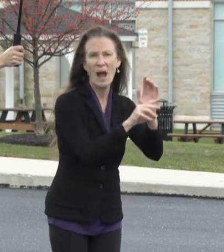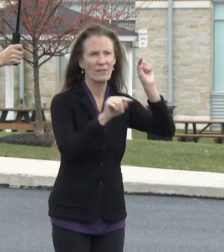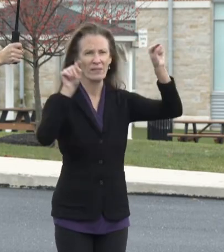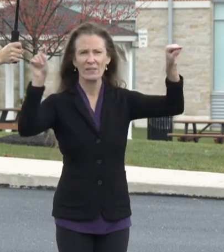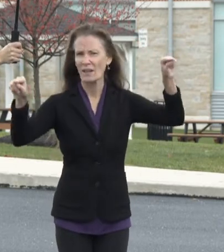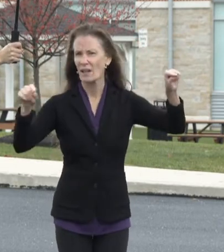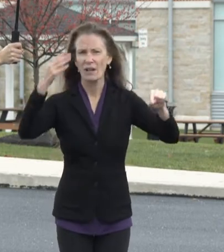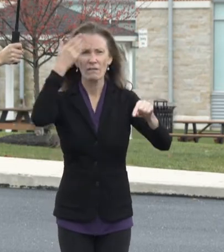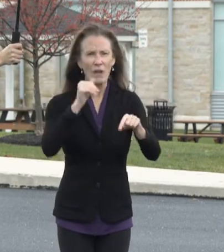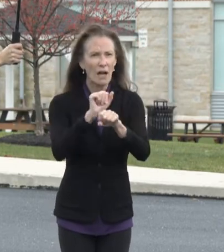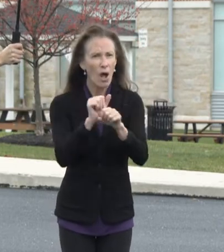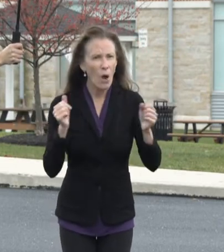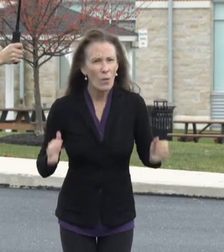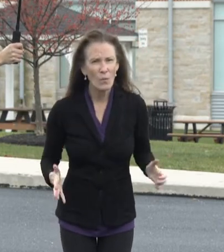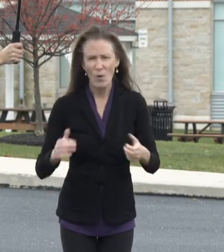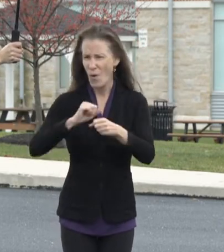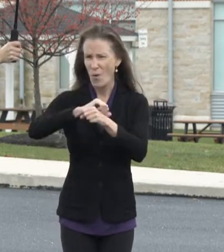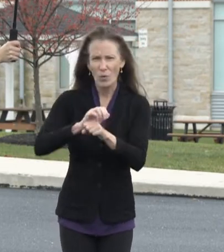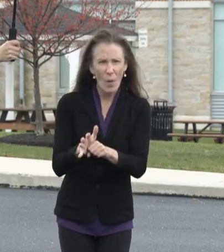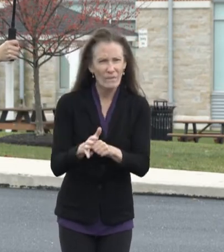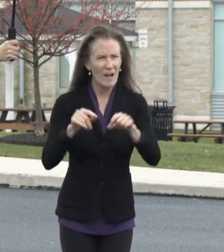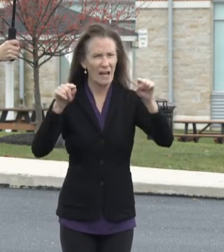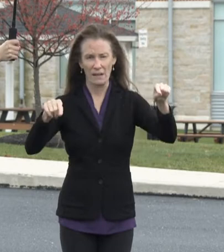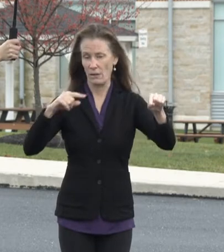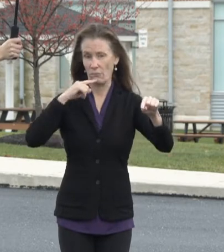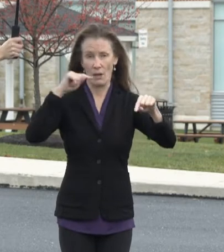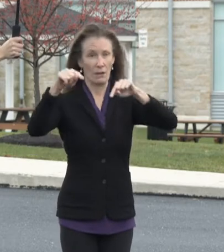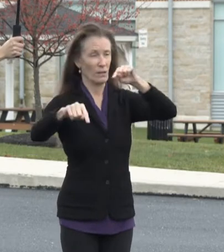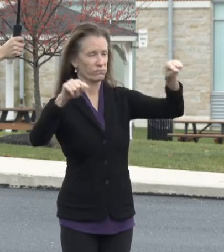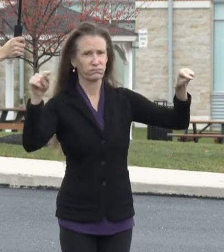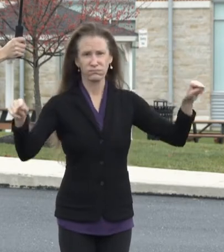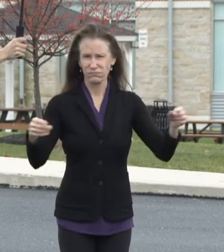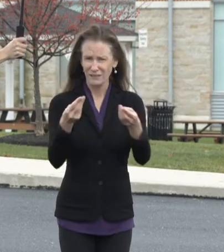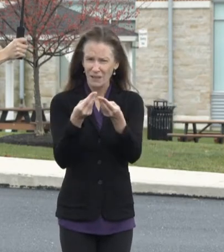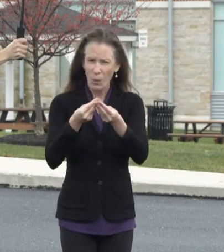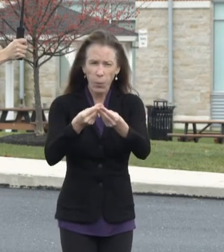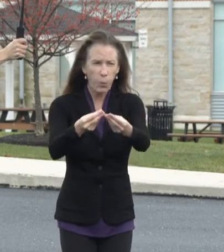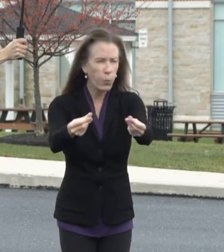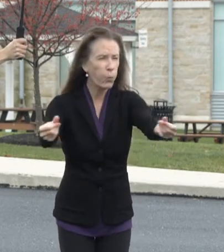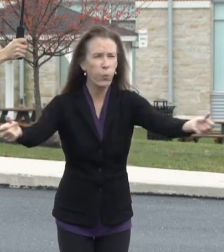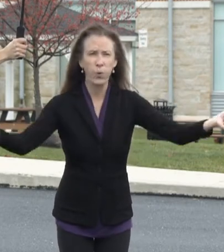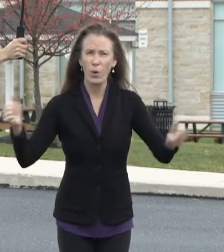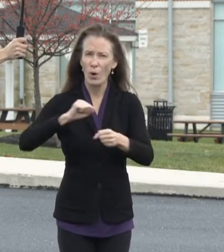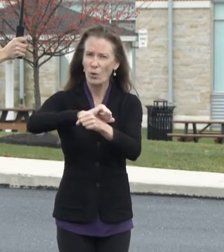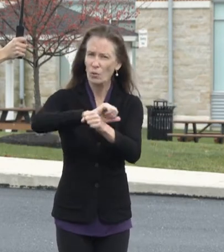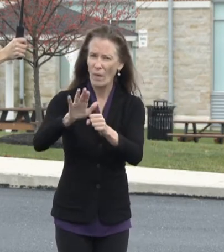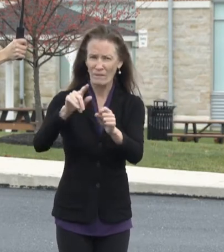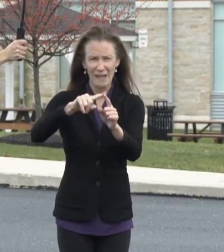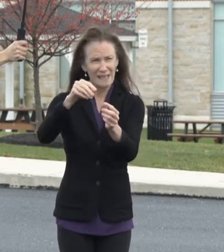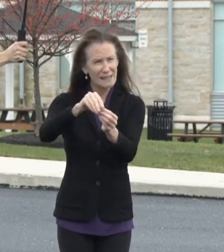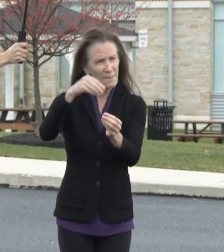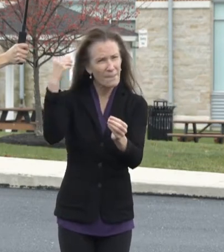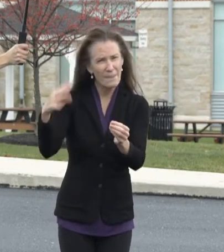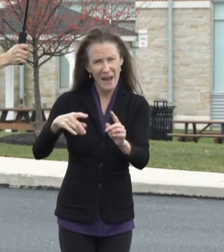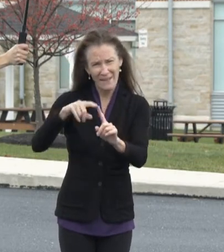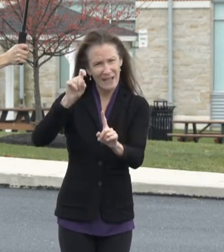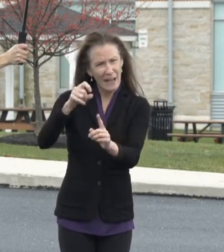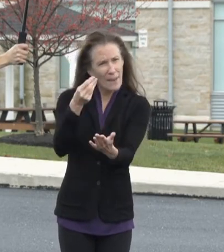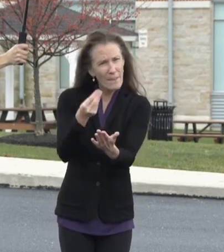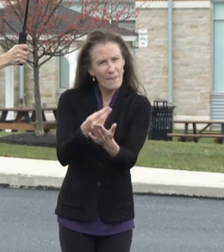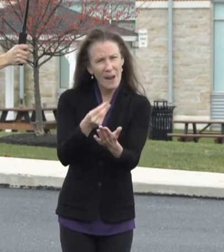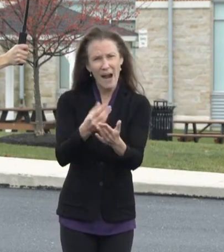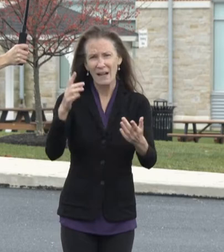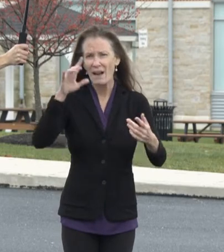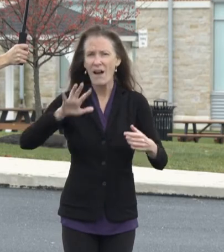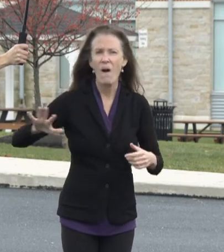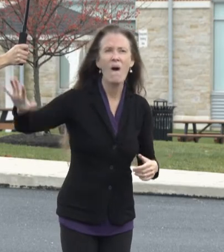response. And due to the additional costs and lost revenues caused by COVID-19, state and local governments are facing unprecedented